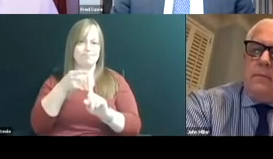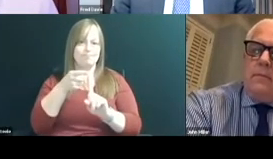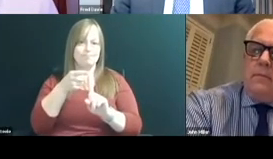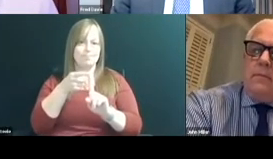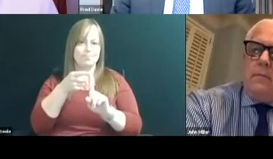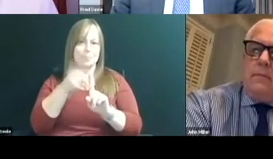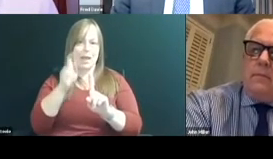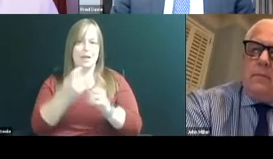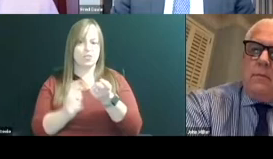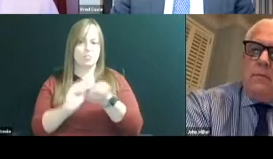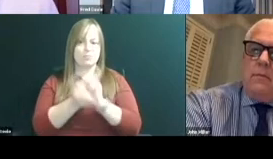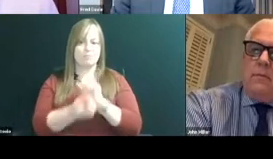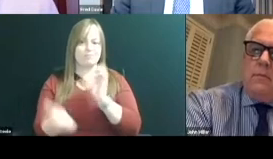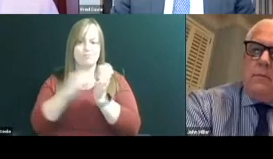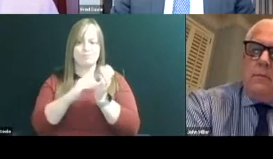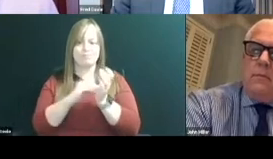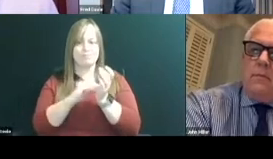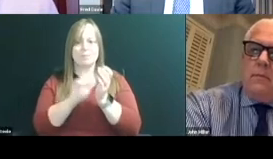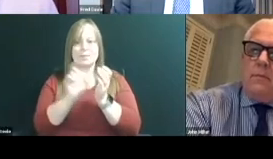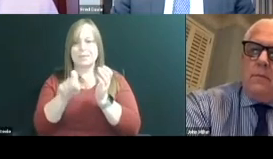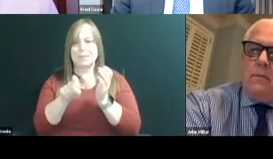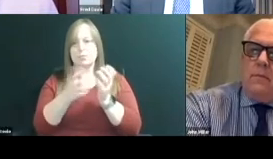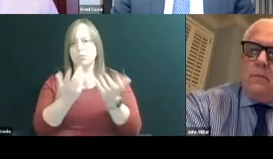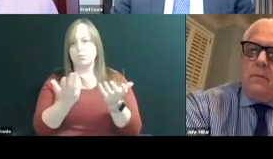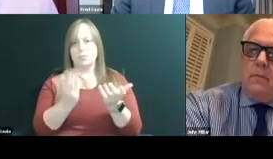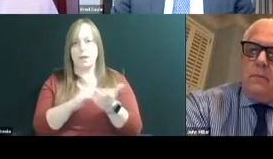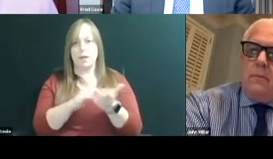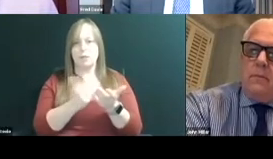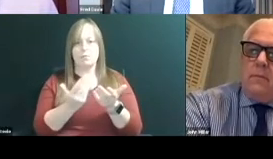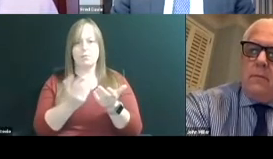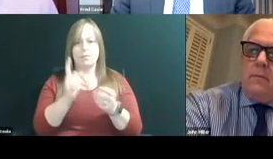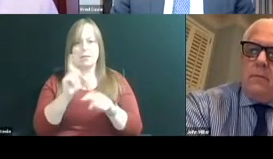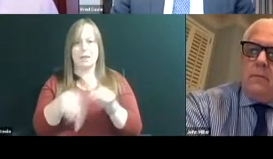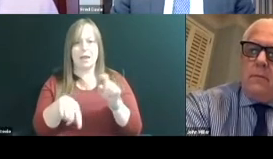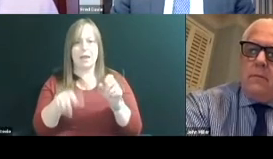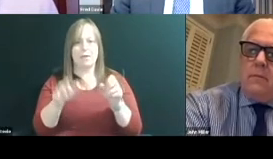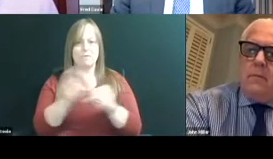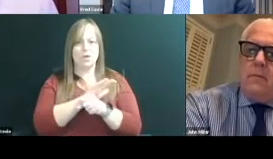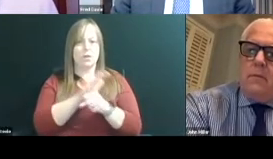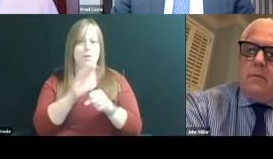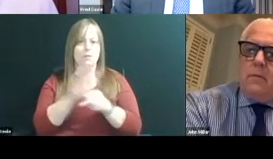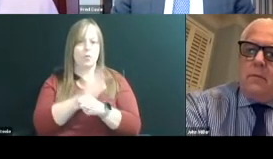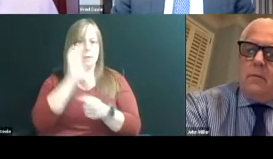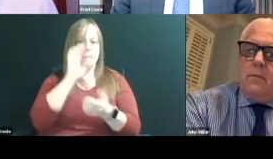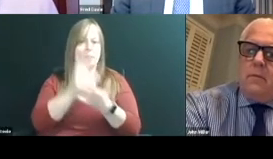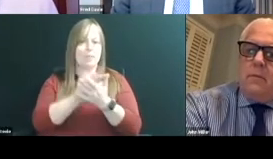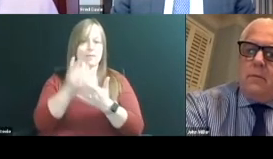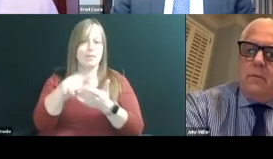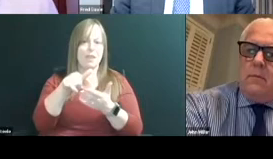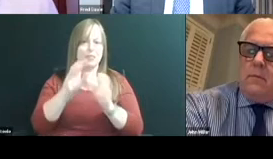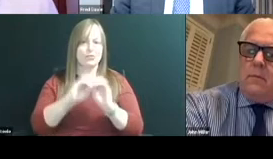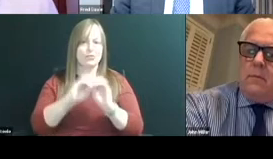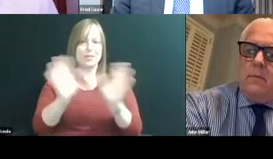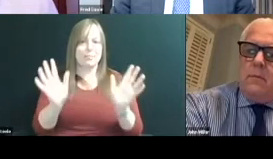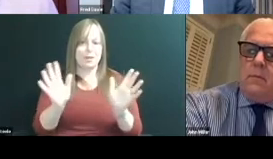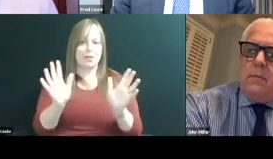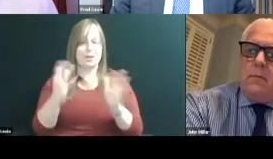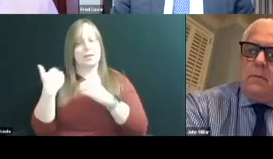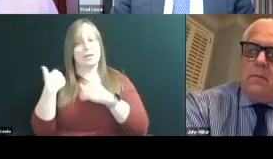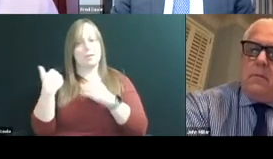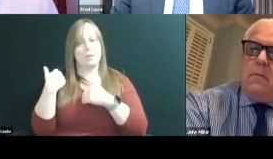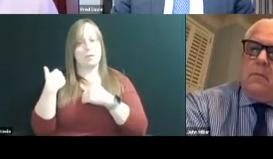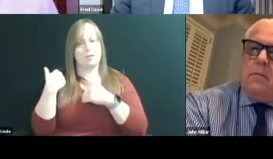to be restored so that we can fully believe in that transparency and